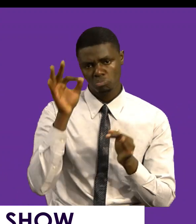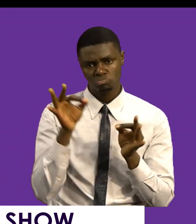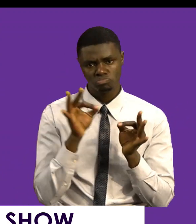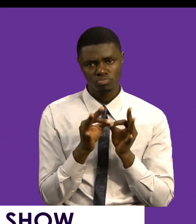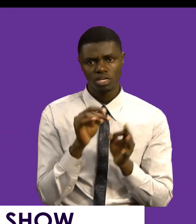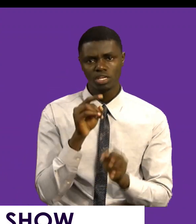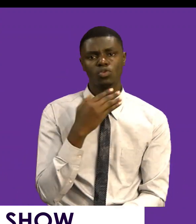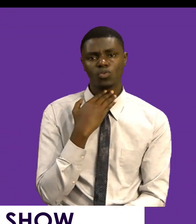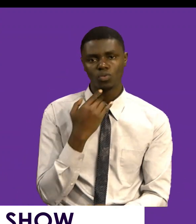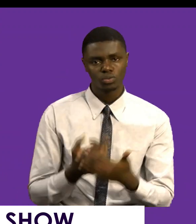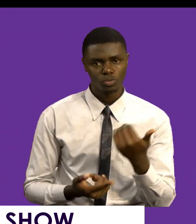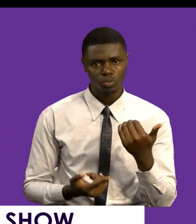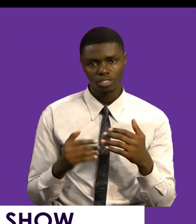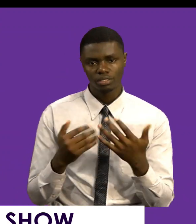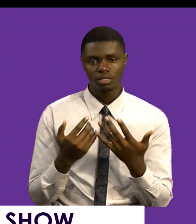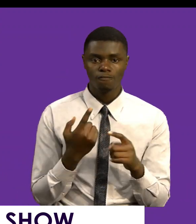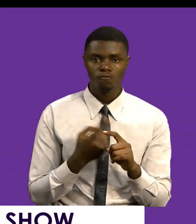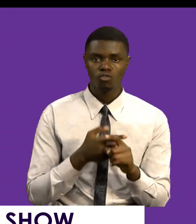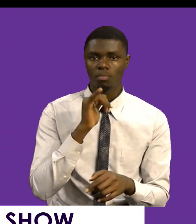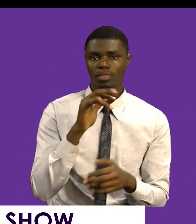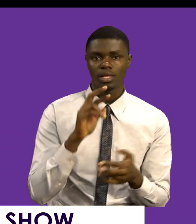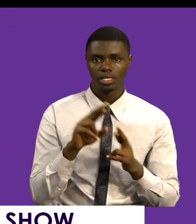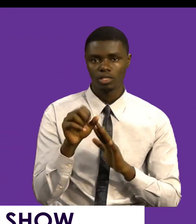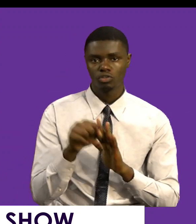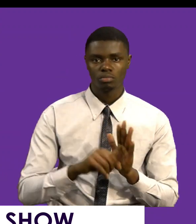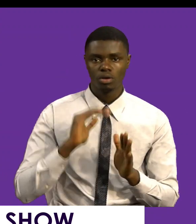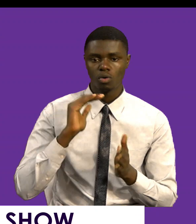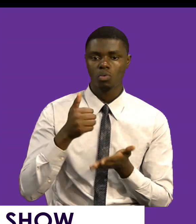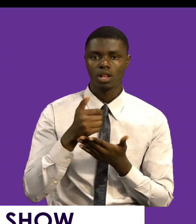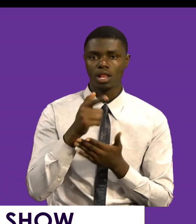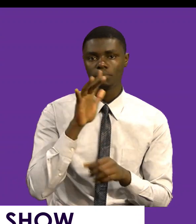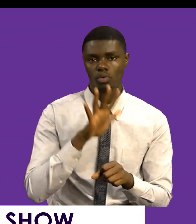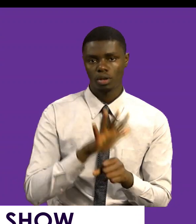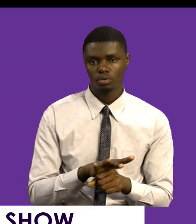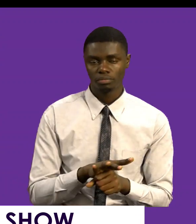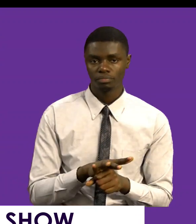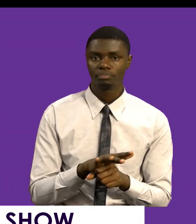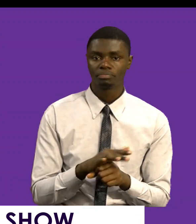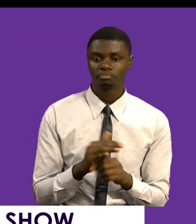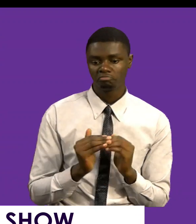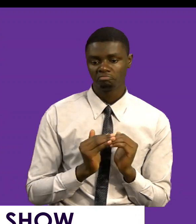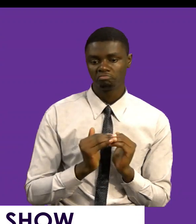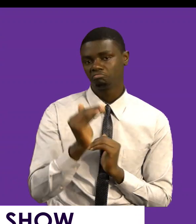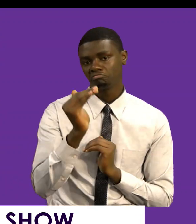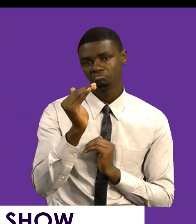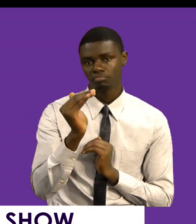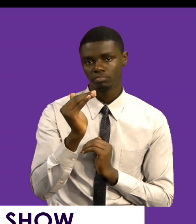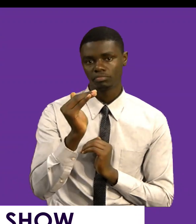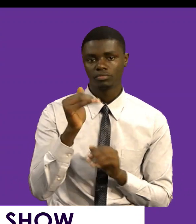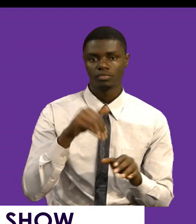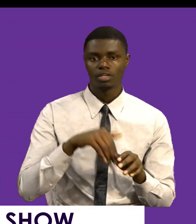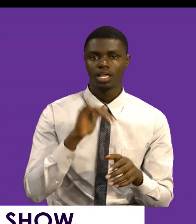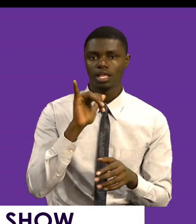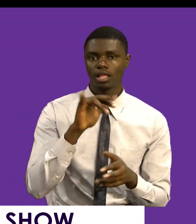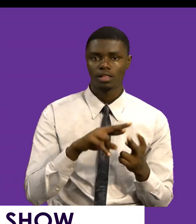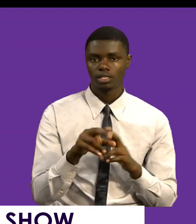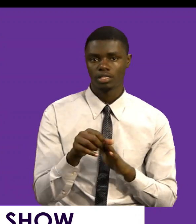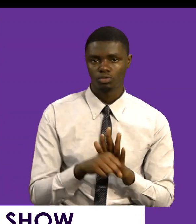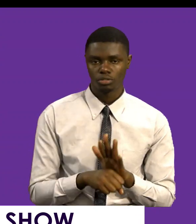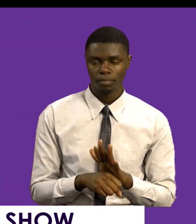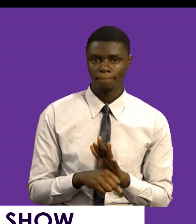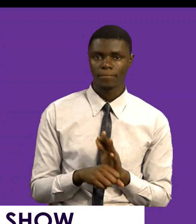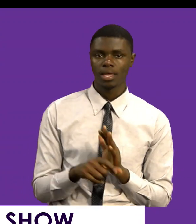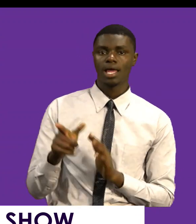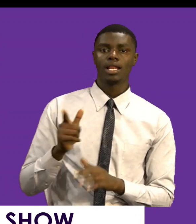what you want out of it. That will help you a lot right ahead as you move forward in that relationship.